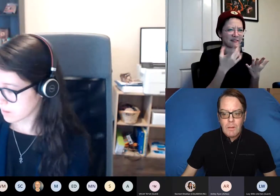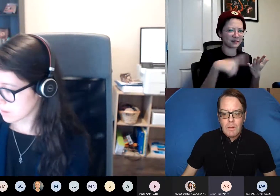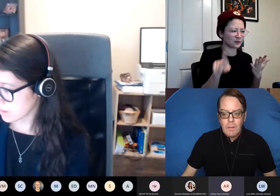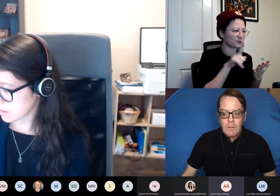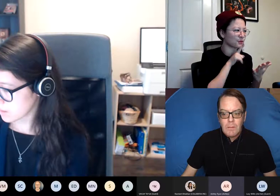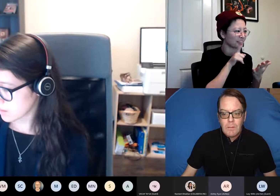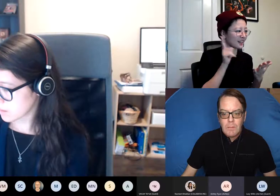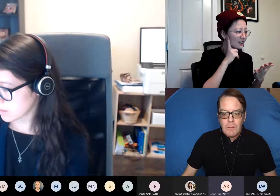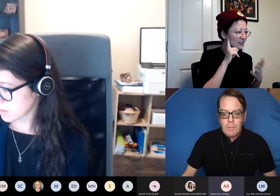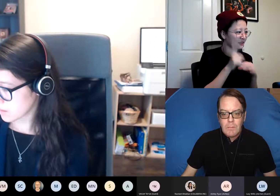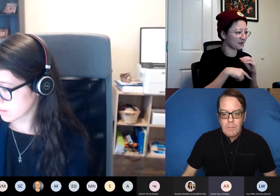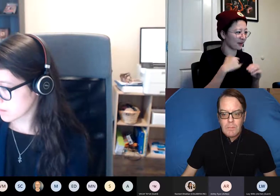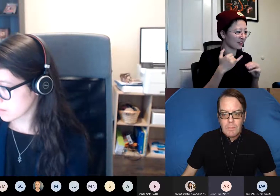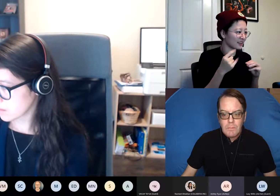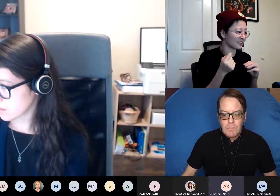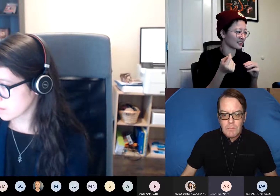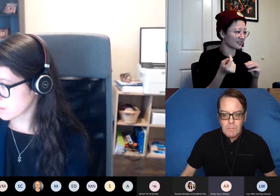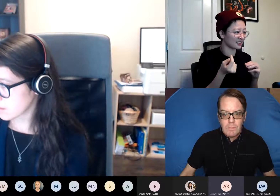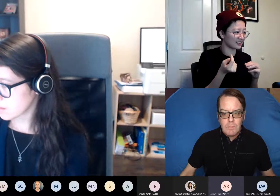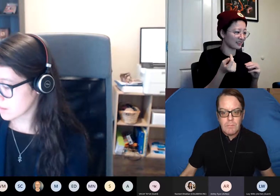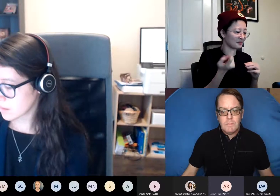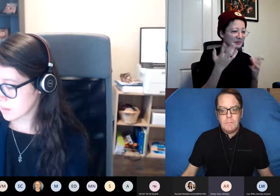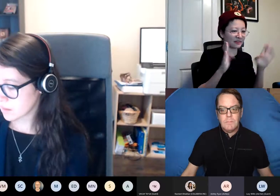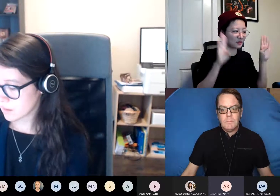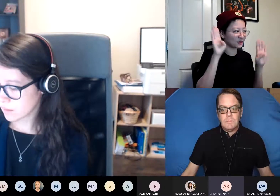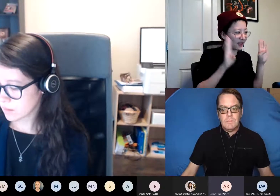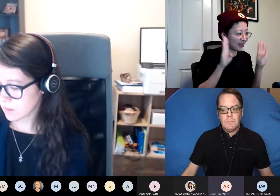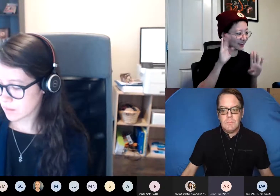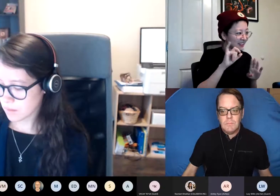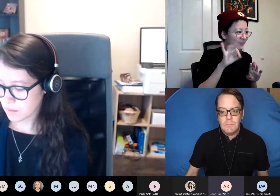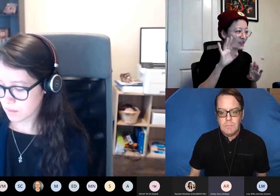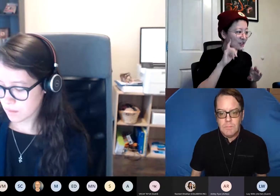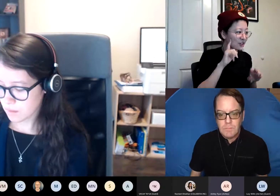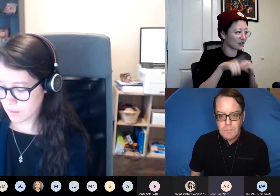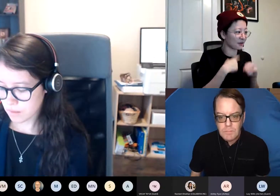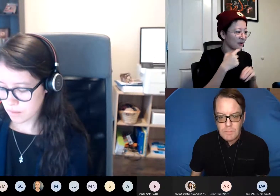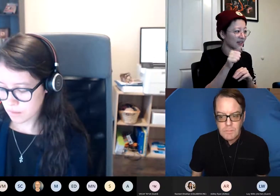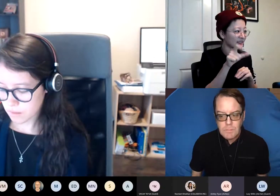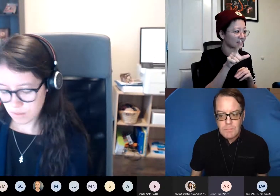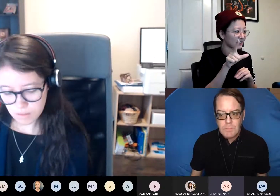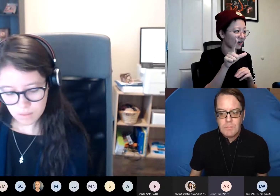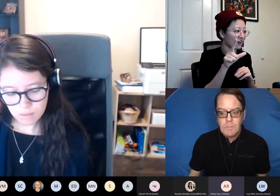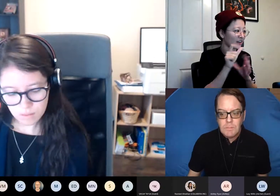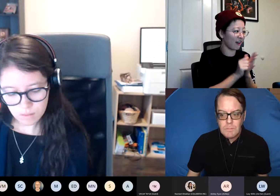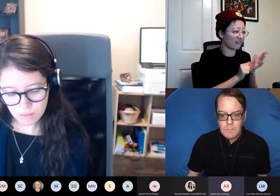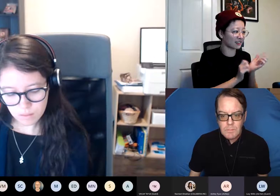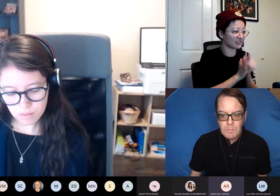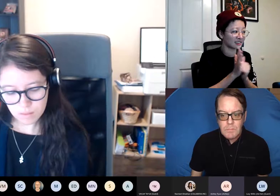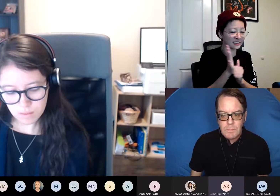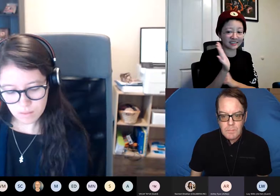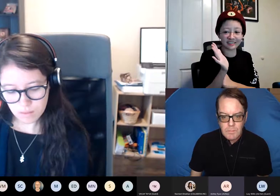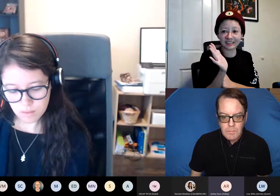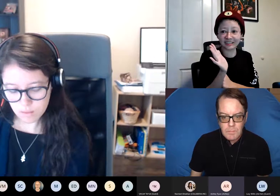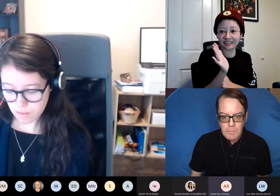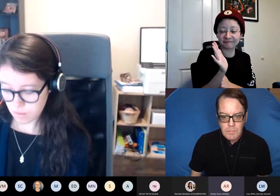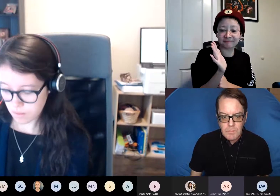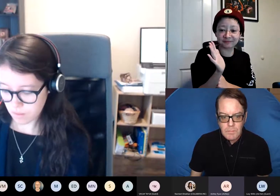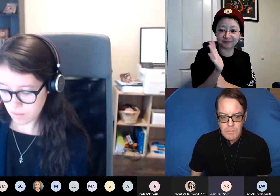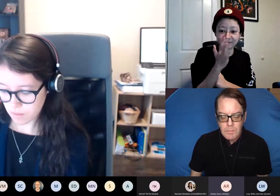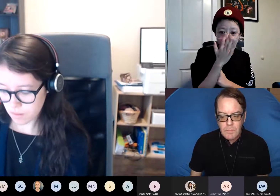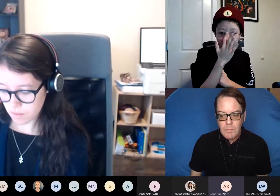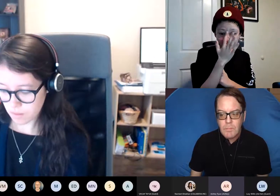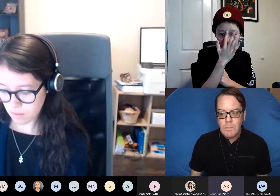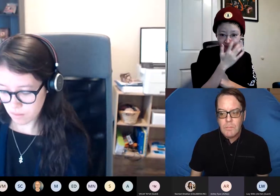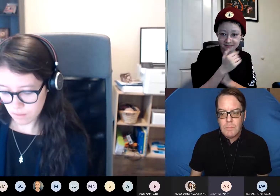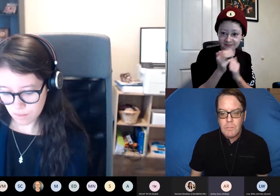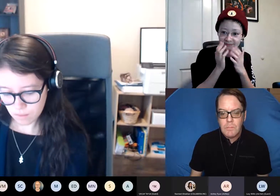how certain pieces of technology can conflict with the values of the deaf community.